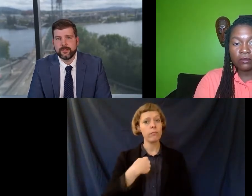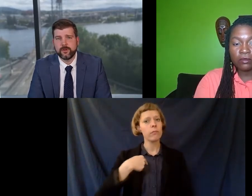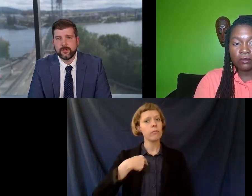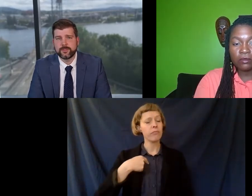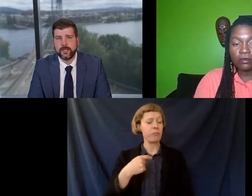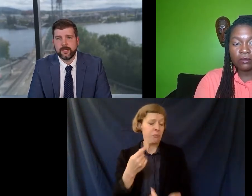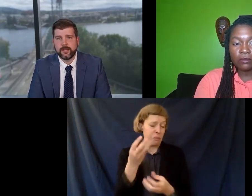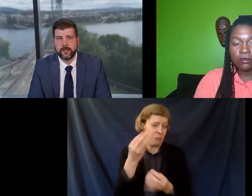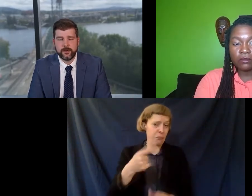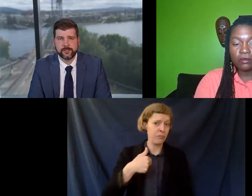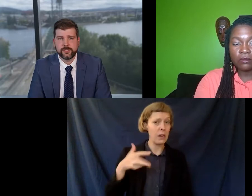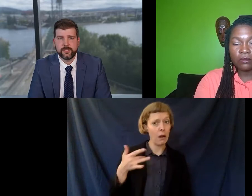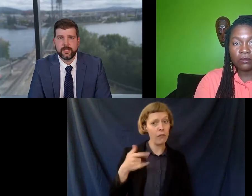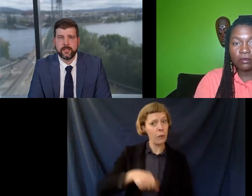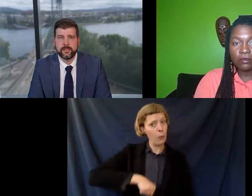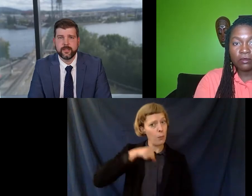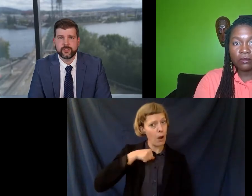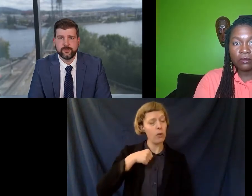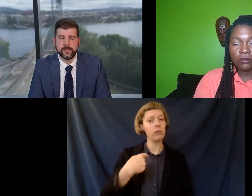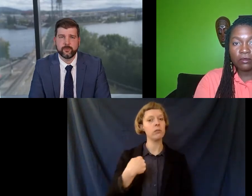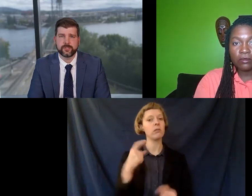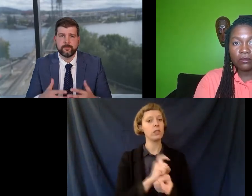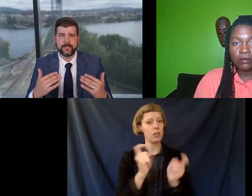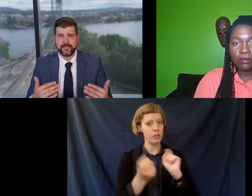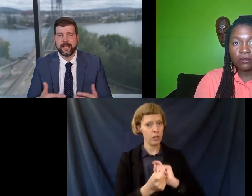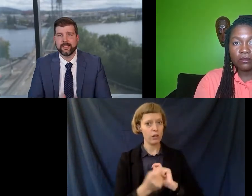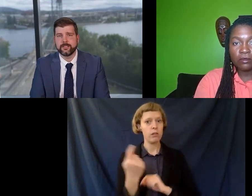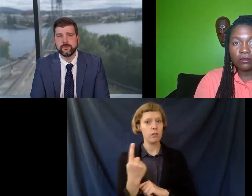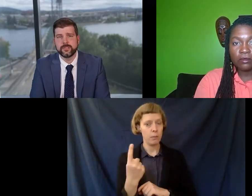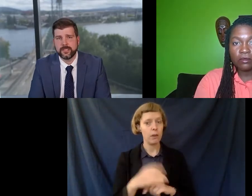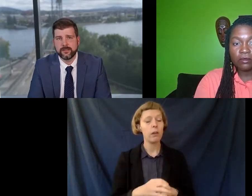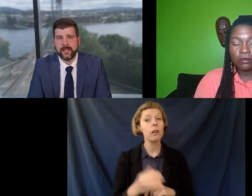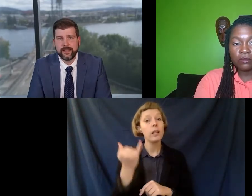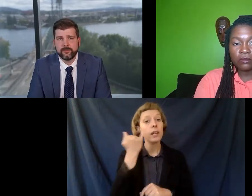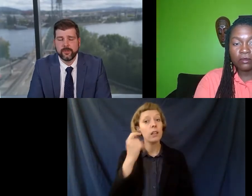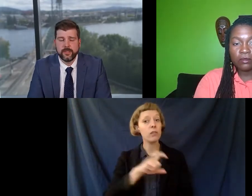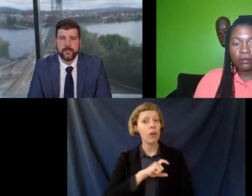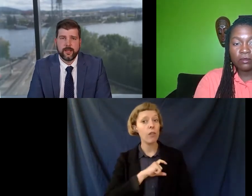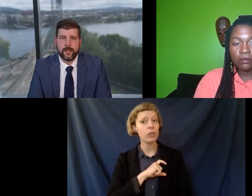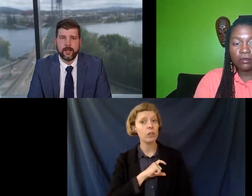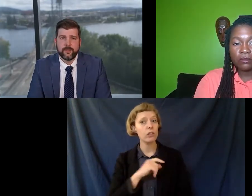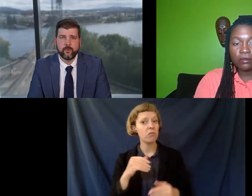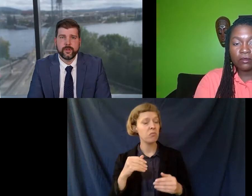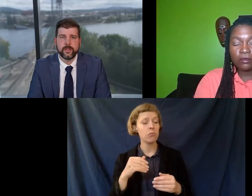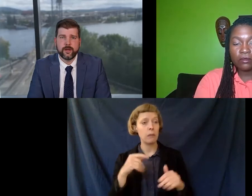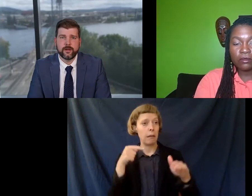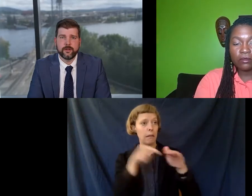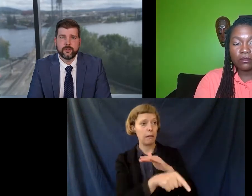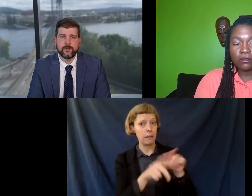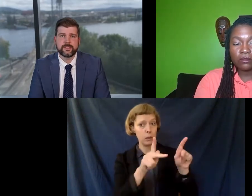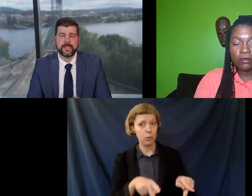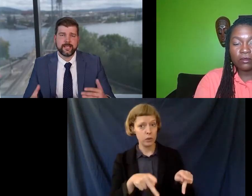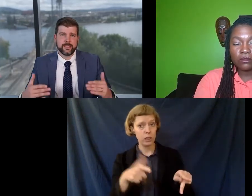case that involves an officer in a shooting where somebody loses their life, we